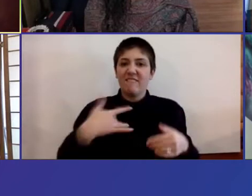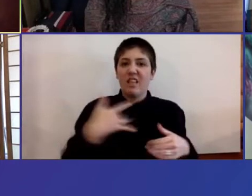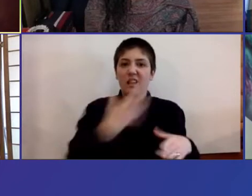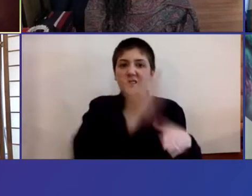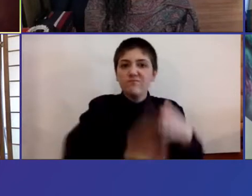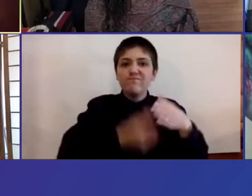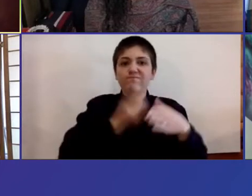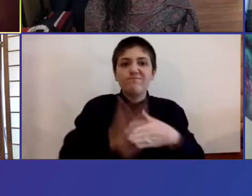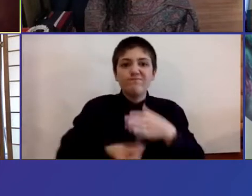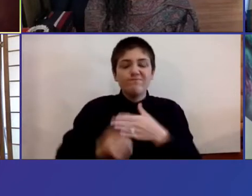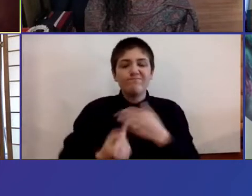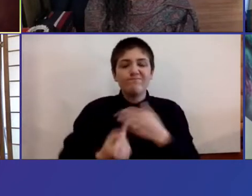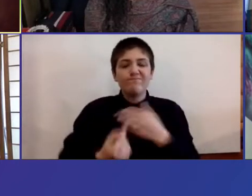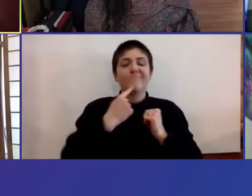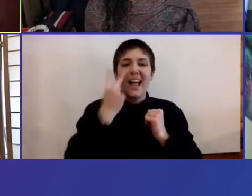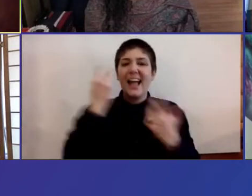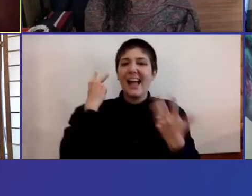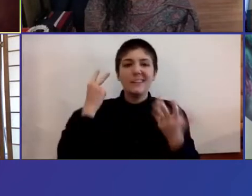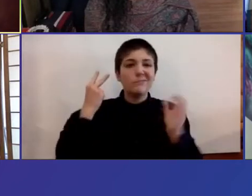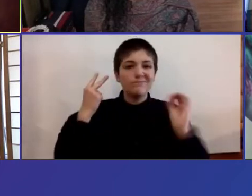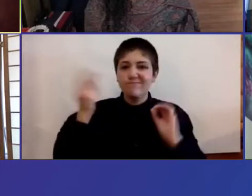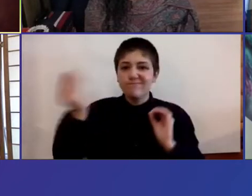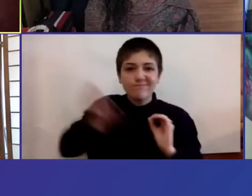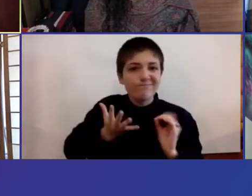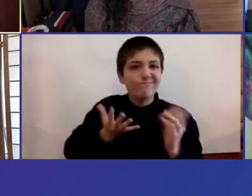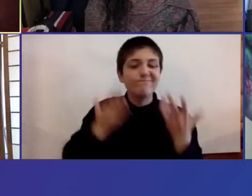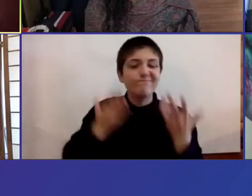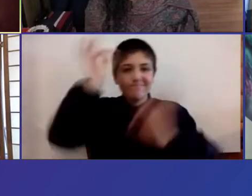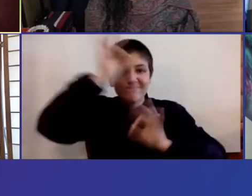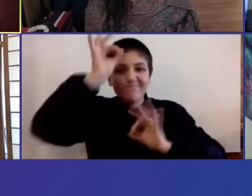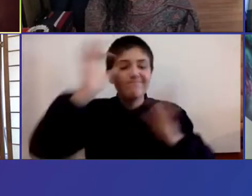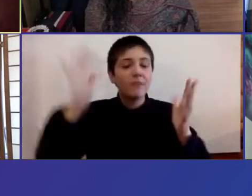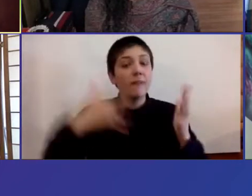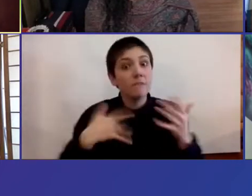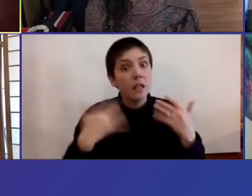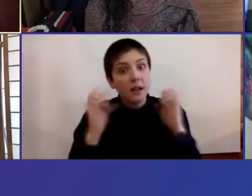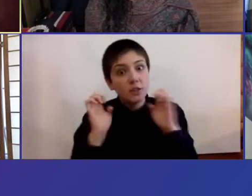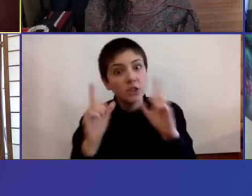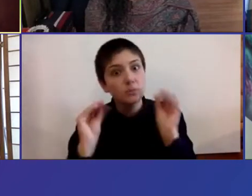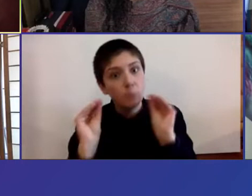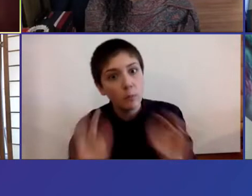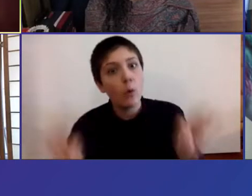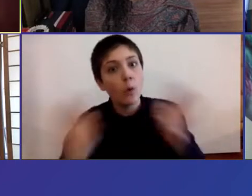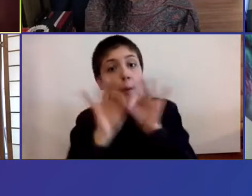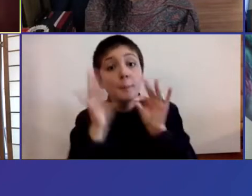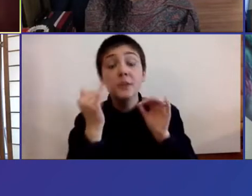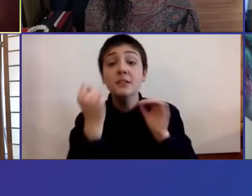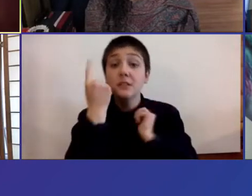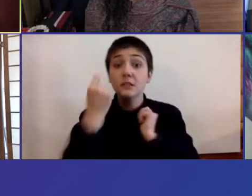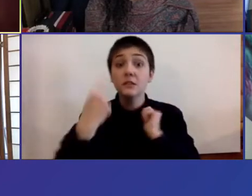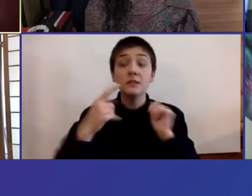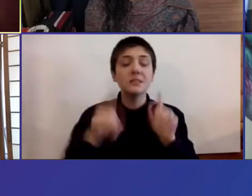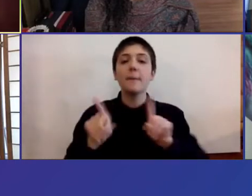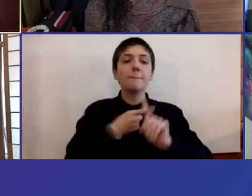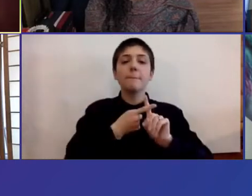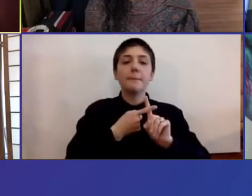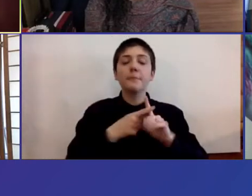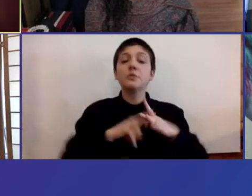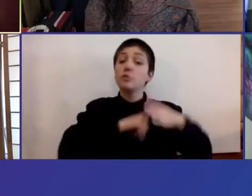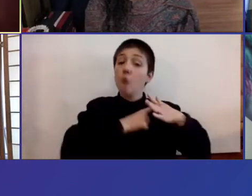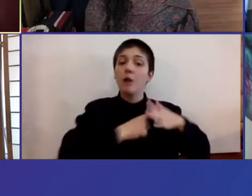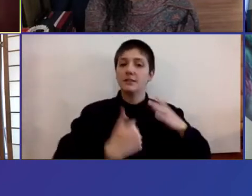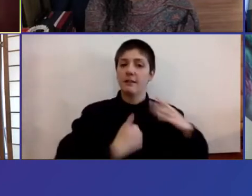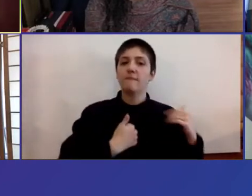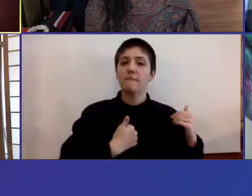important for us, because even in multicultural education, you have to start with self. And if you don't know who